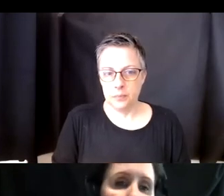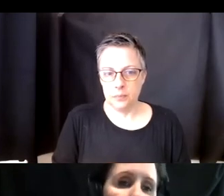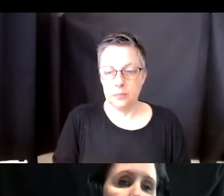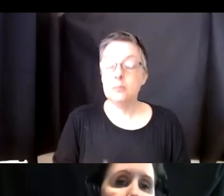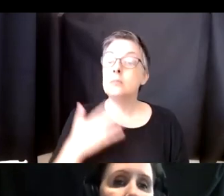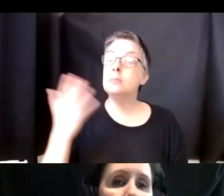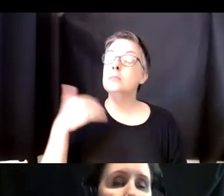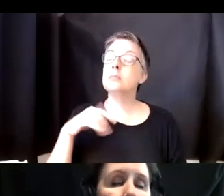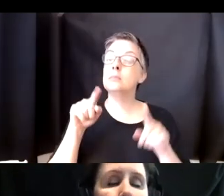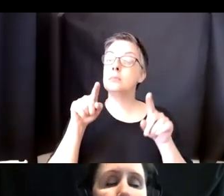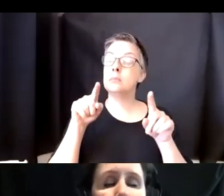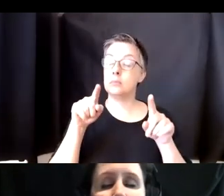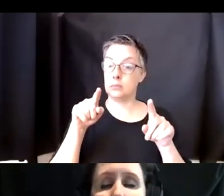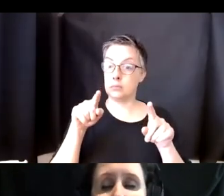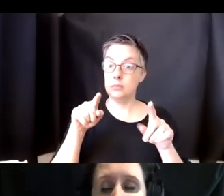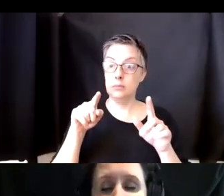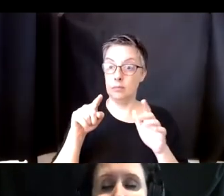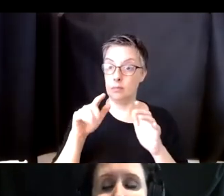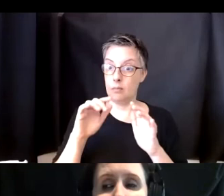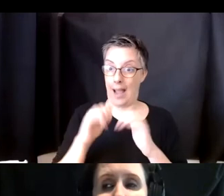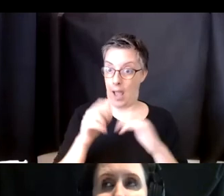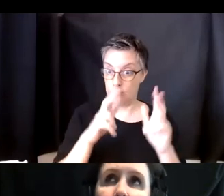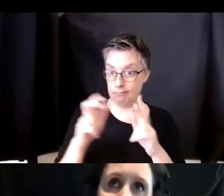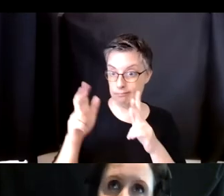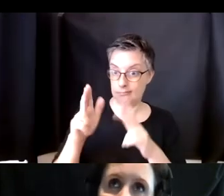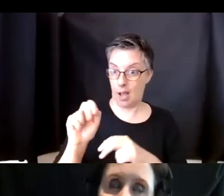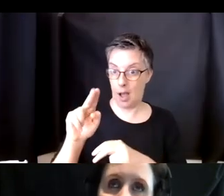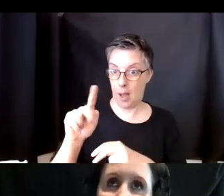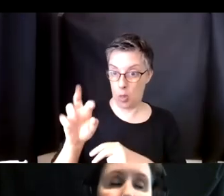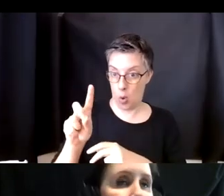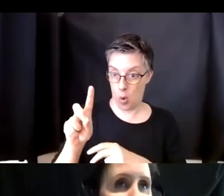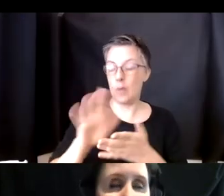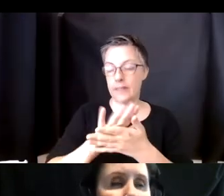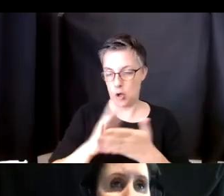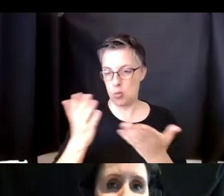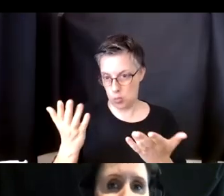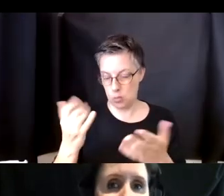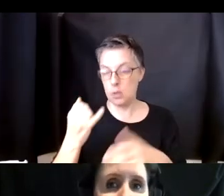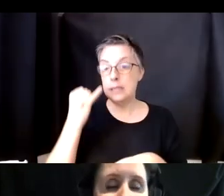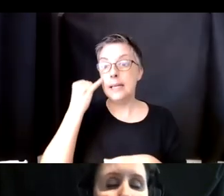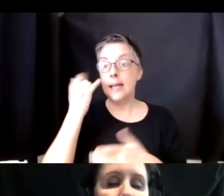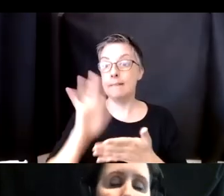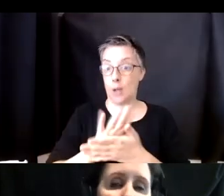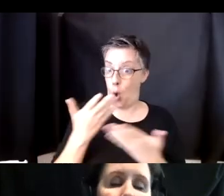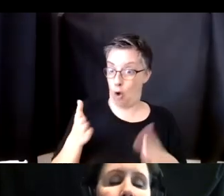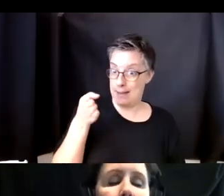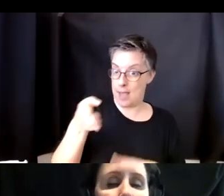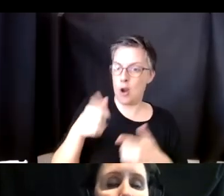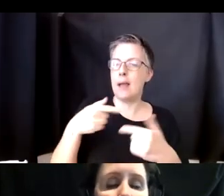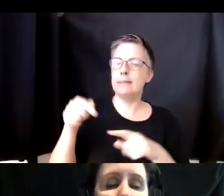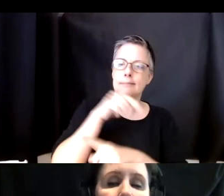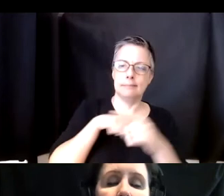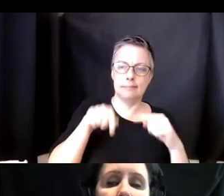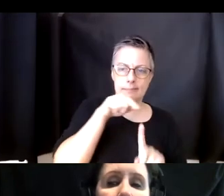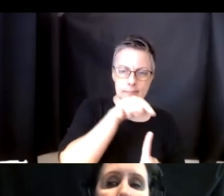So then this is how you would upload your video. If your video is already there and you want to go back, you can